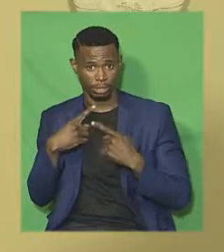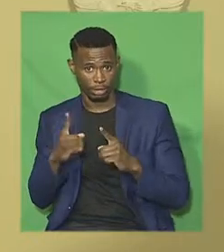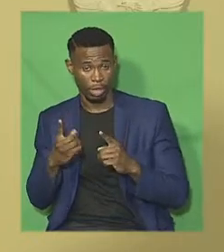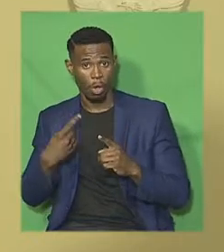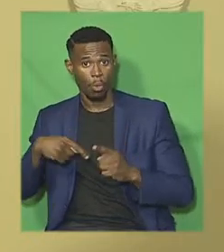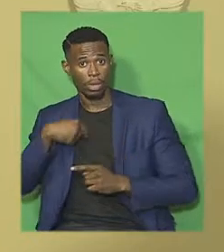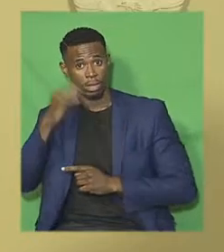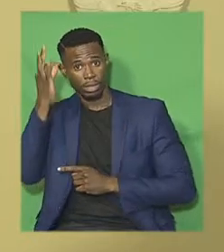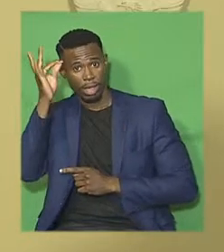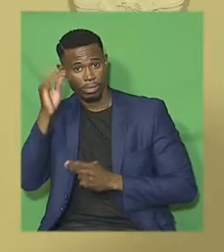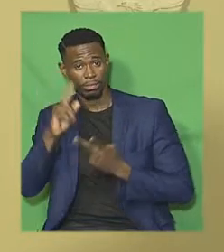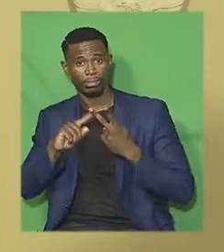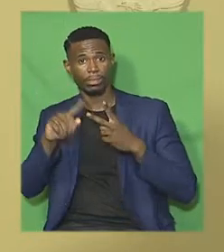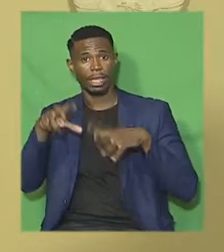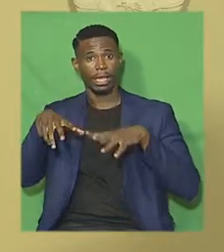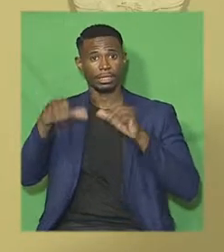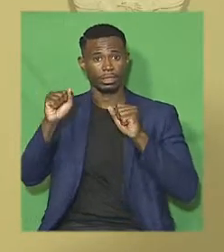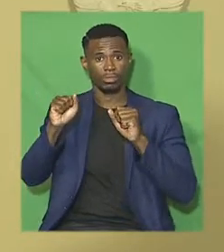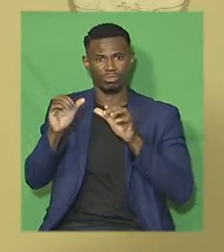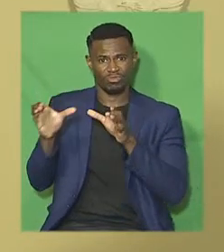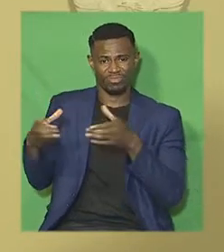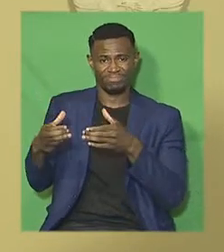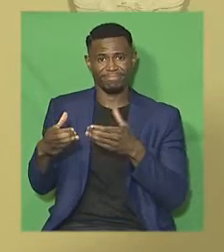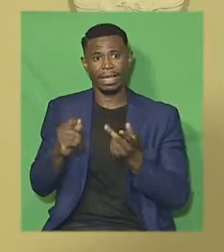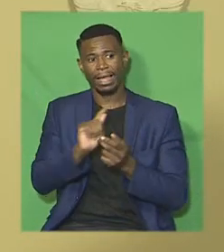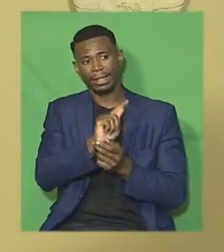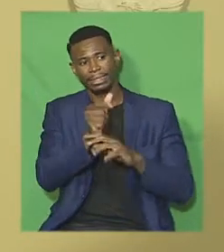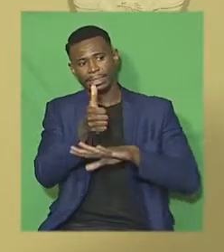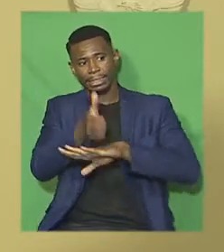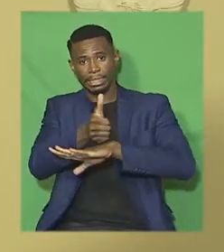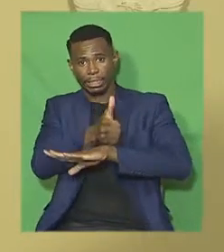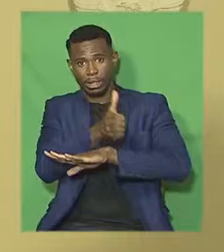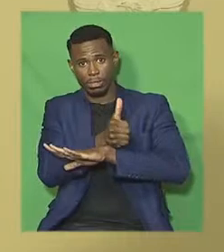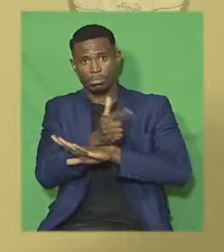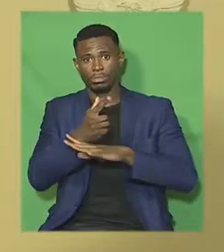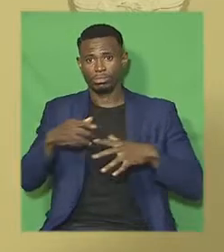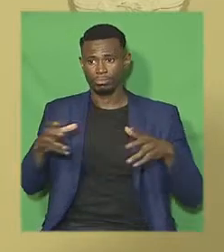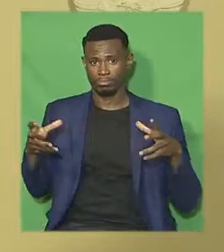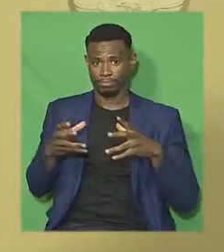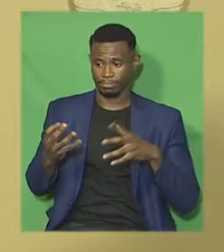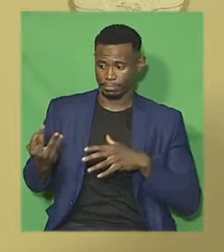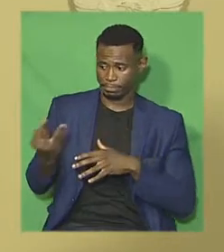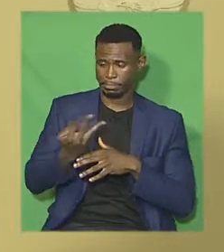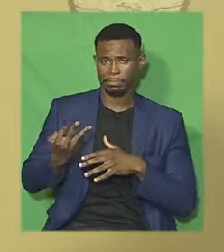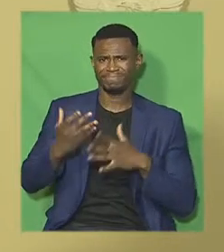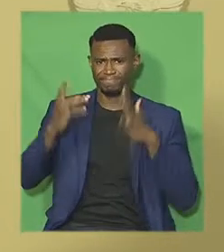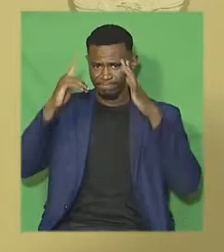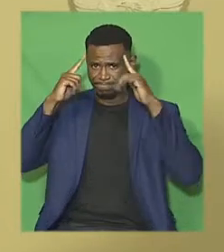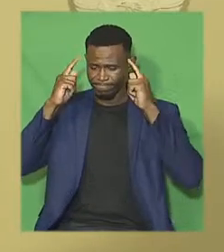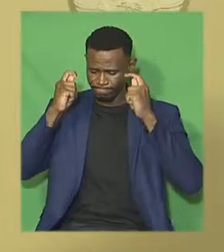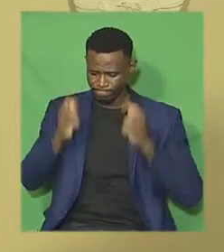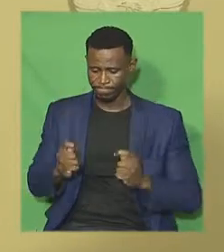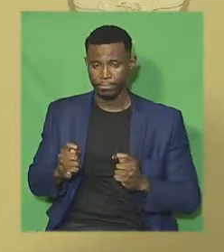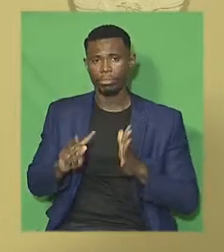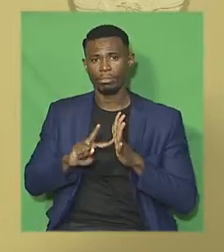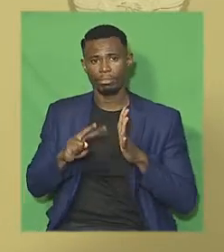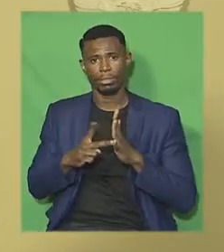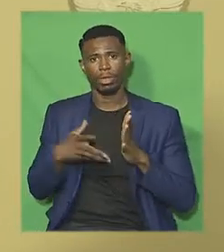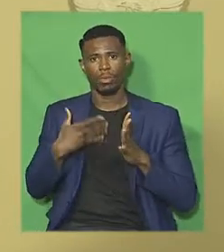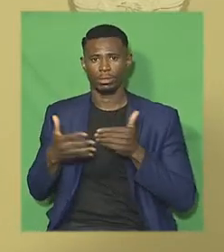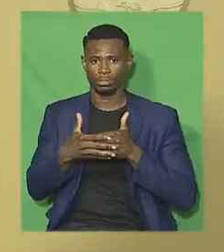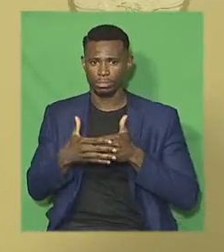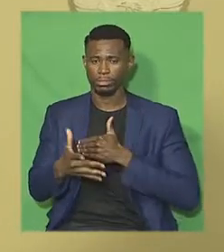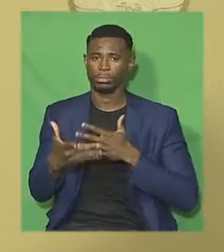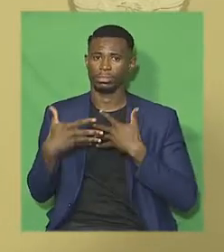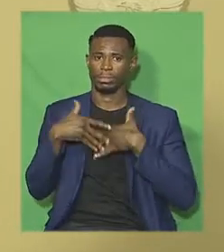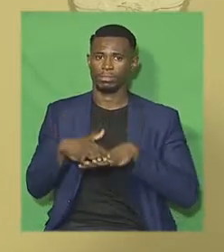stakeholders, we are determined and committed to to the plan. I'm